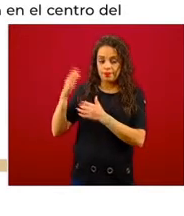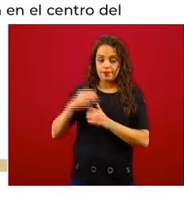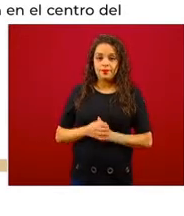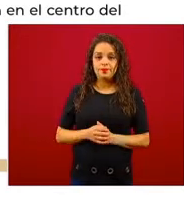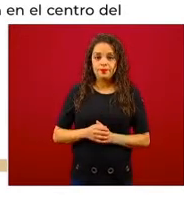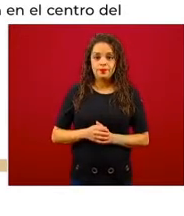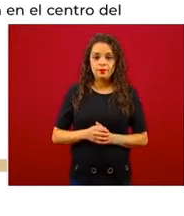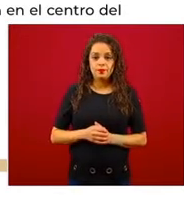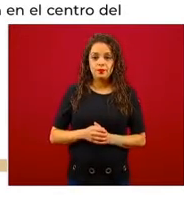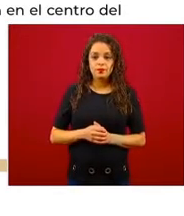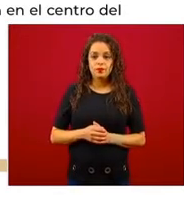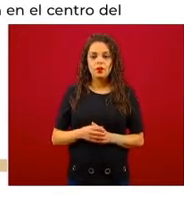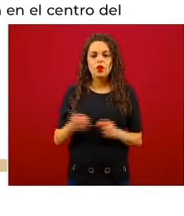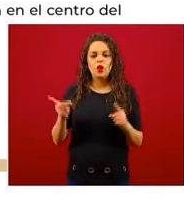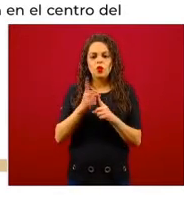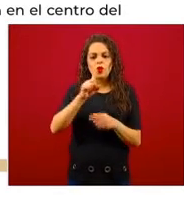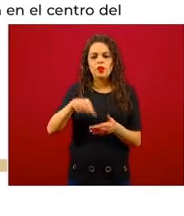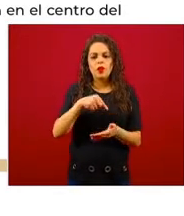this is a diagram